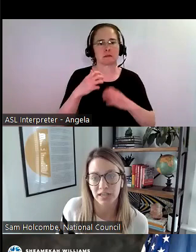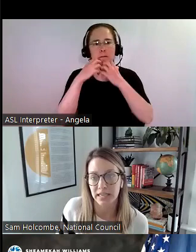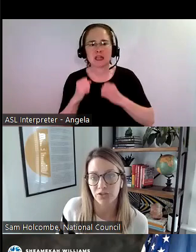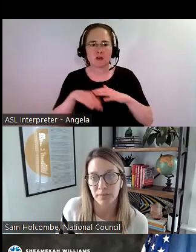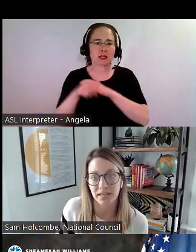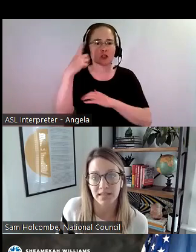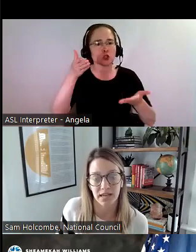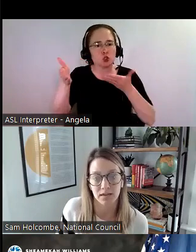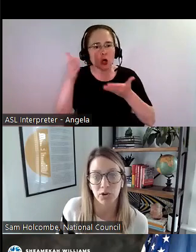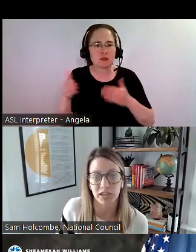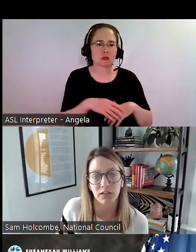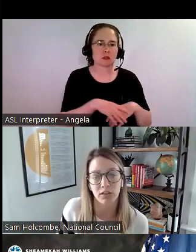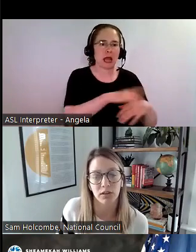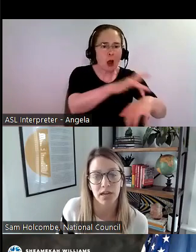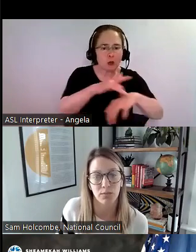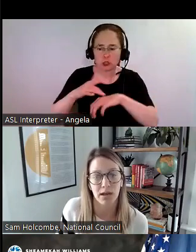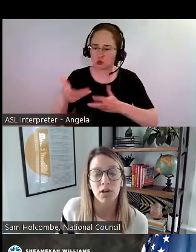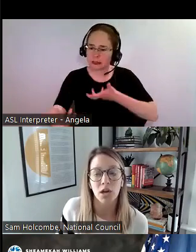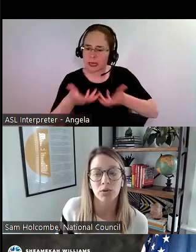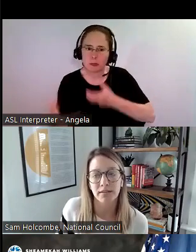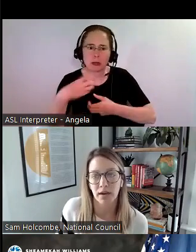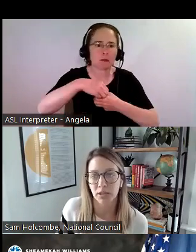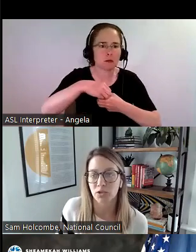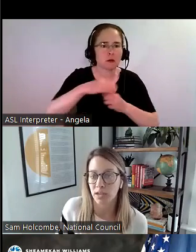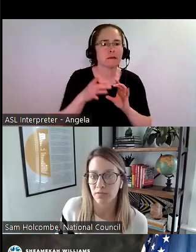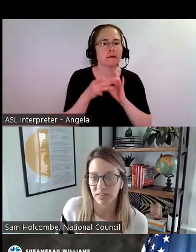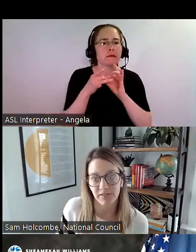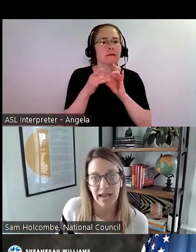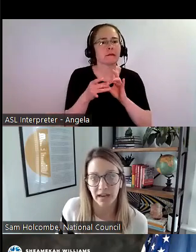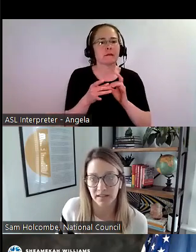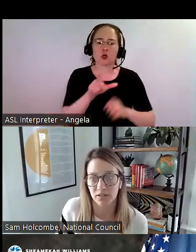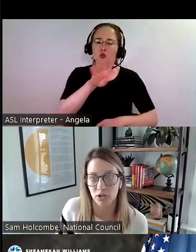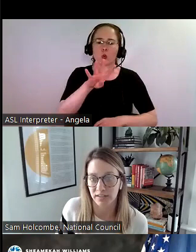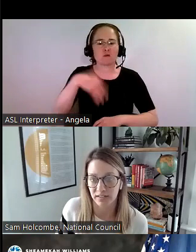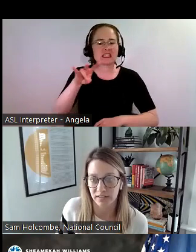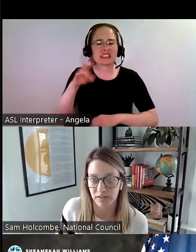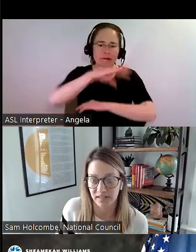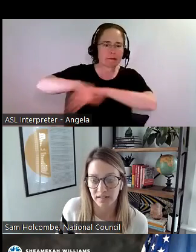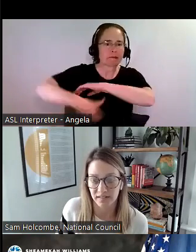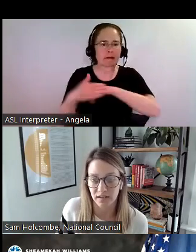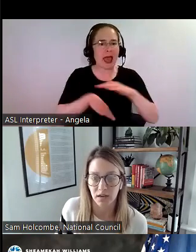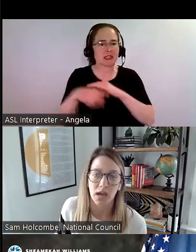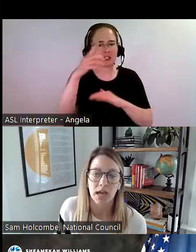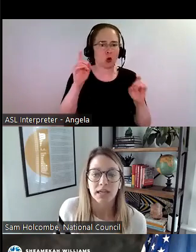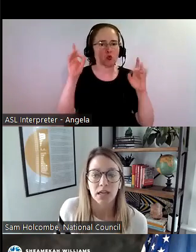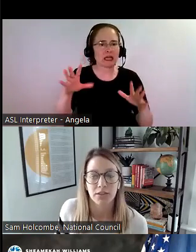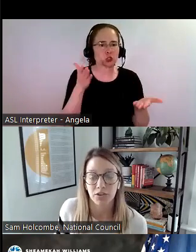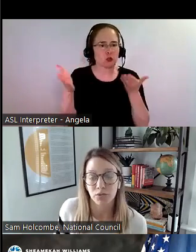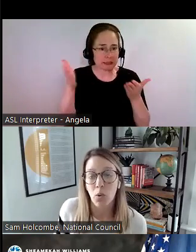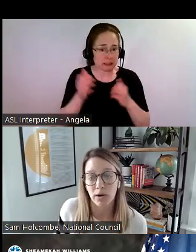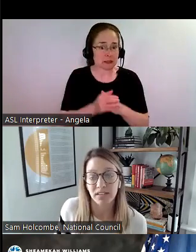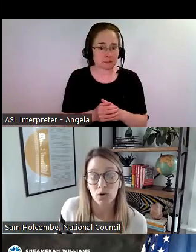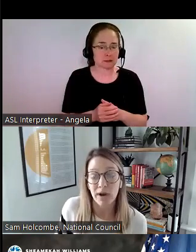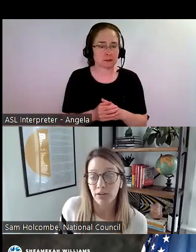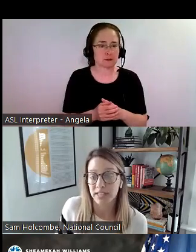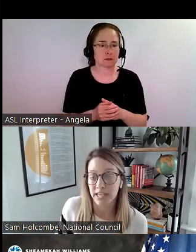for outreach and engagement, and particularly around really timely 24/7 access to crisis services.